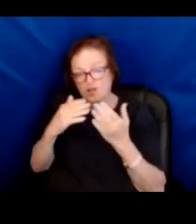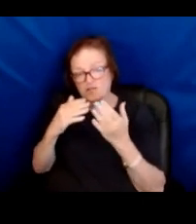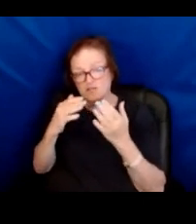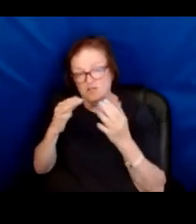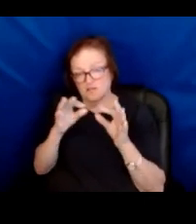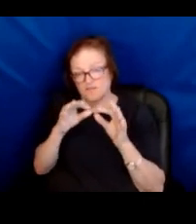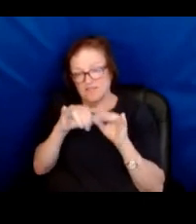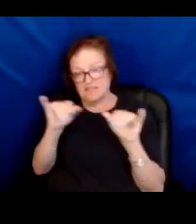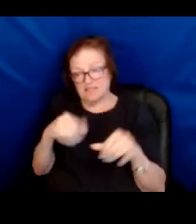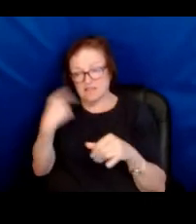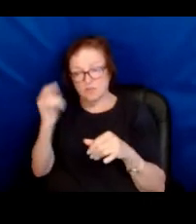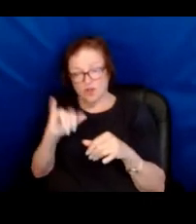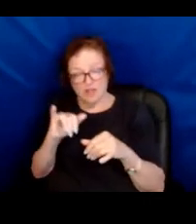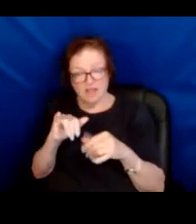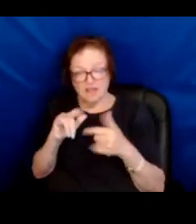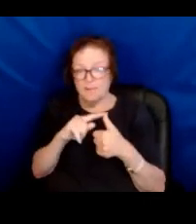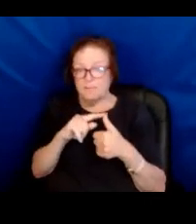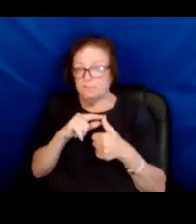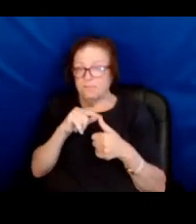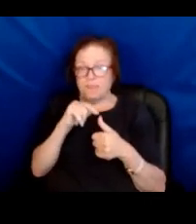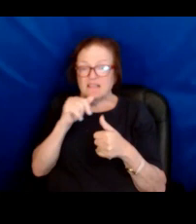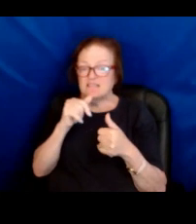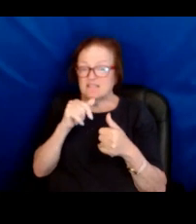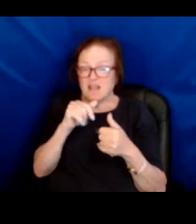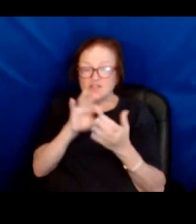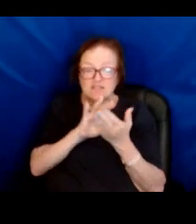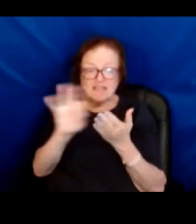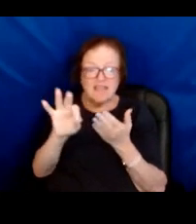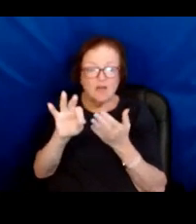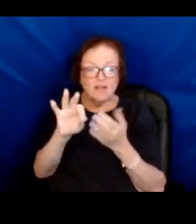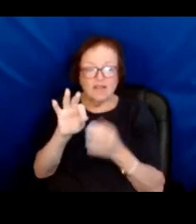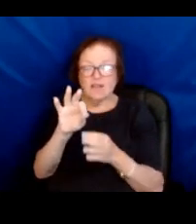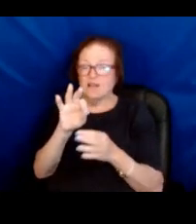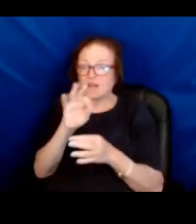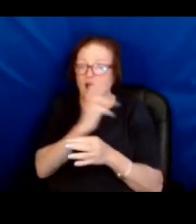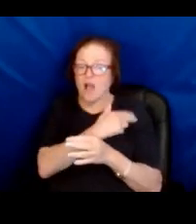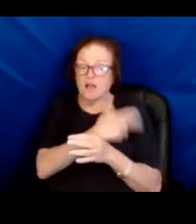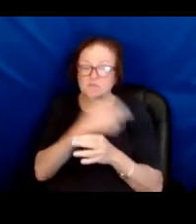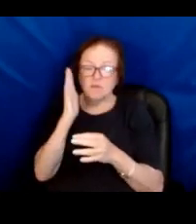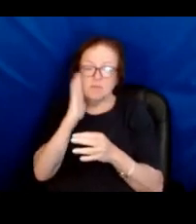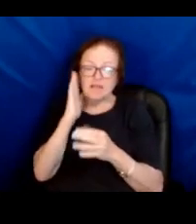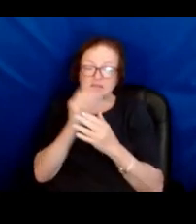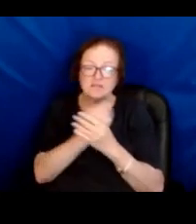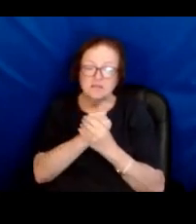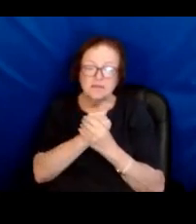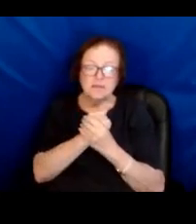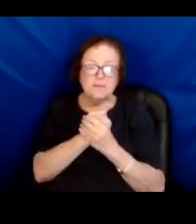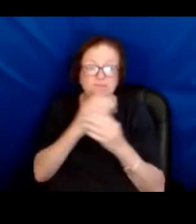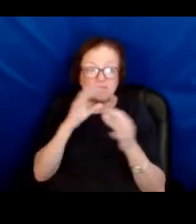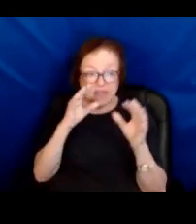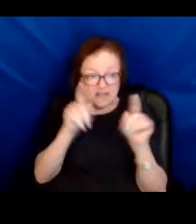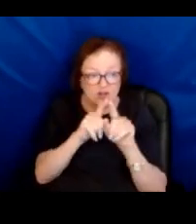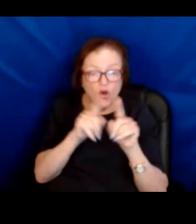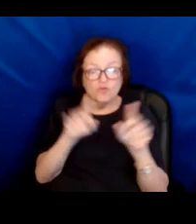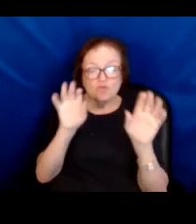wonderful data that it's not just state psych hospital beds, and it's not just other inpatient beds. It also matters,